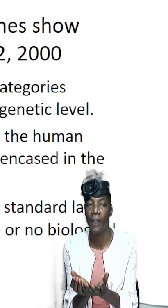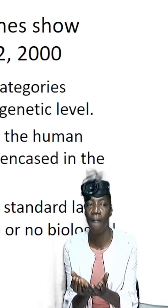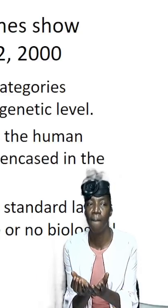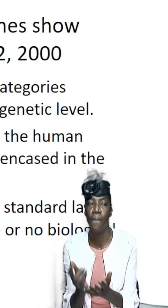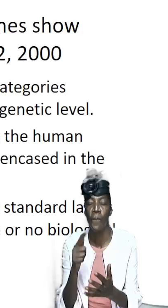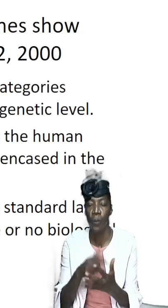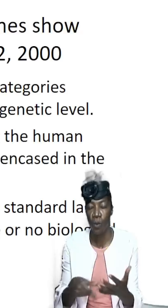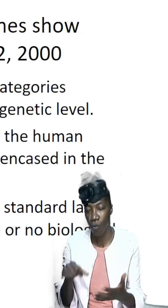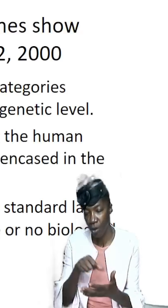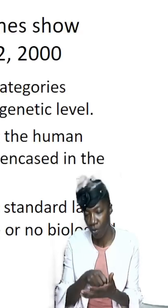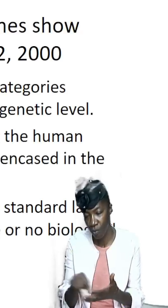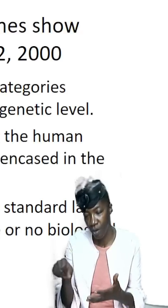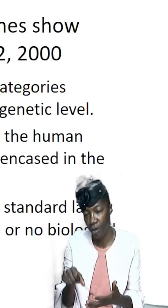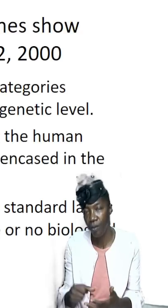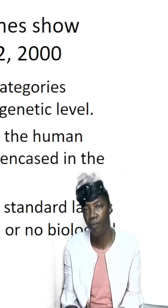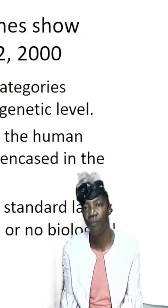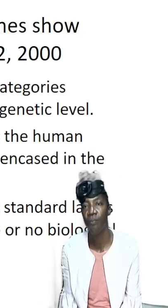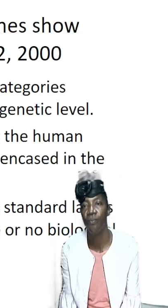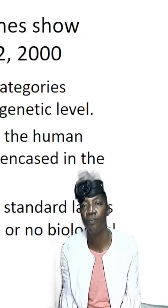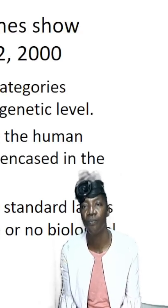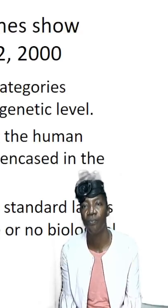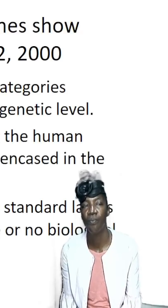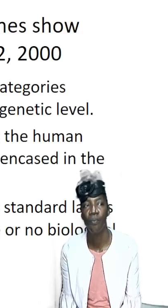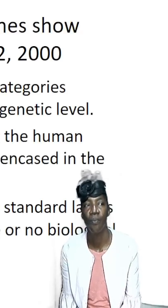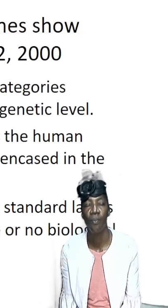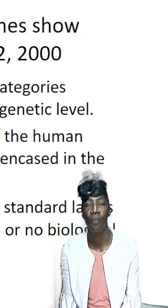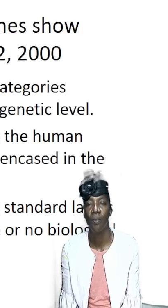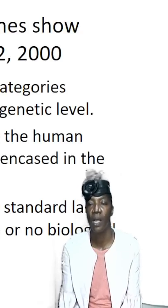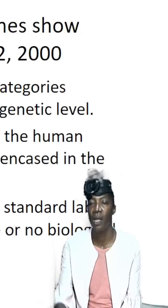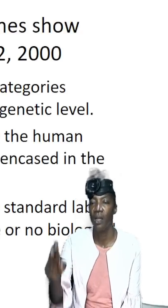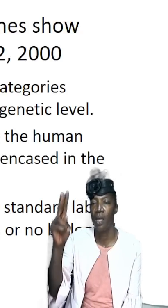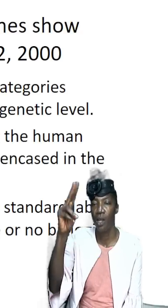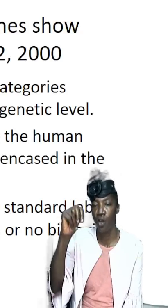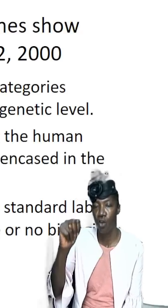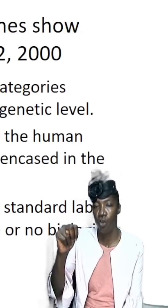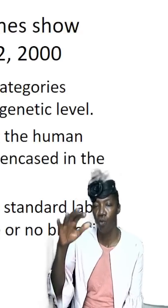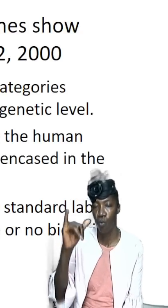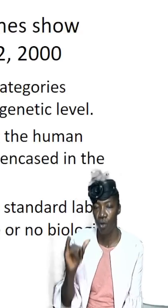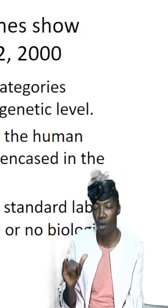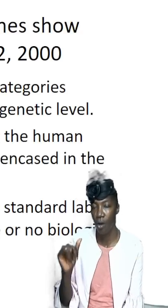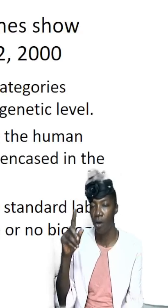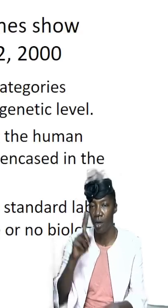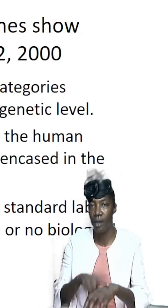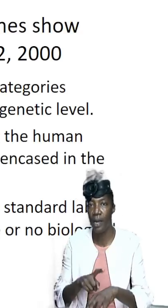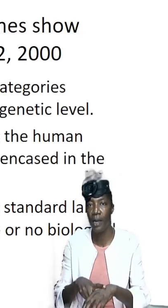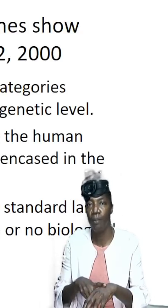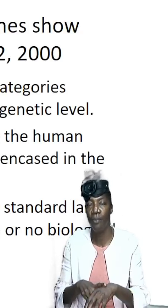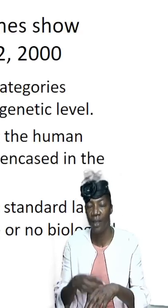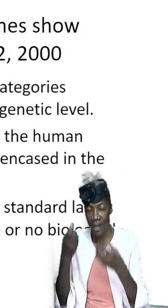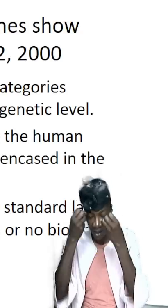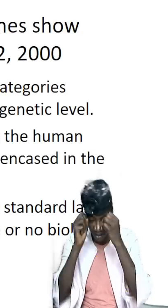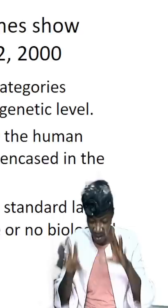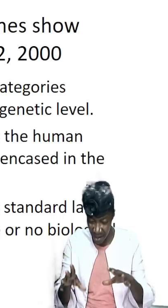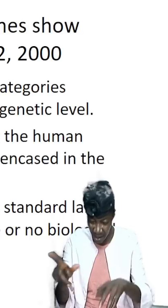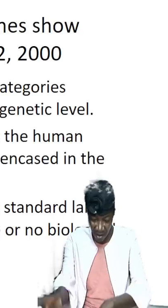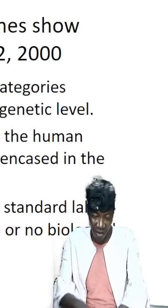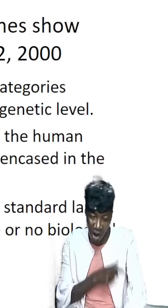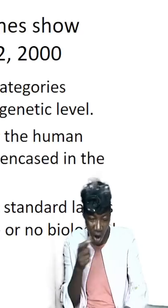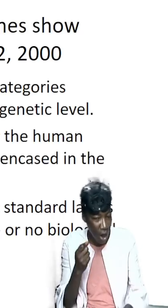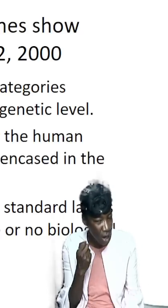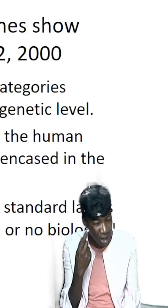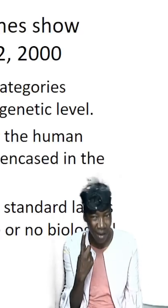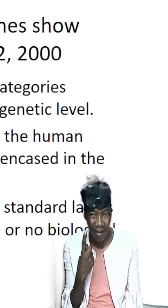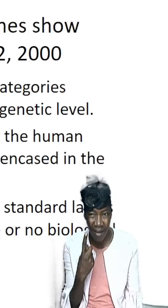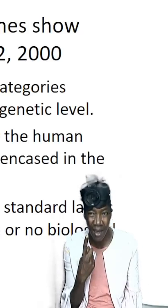here is what was written in the, I believe it was the New York Times. Scientists have long suspected that the